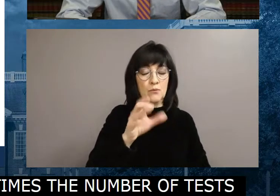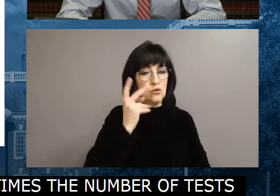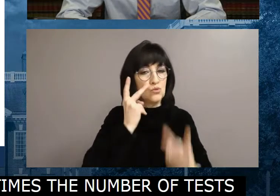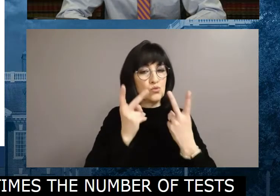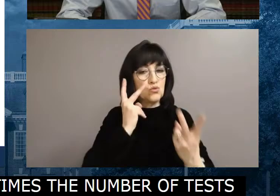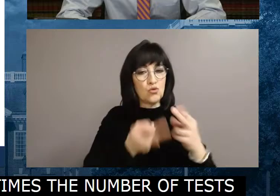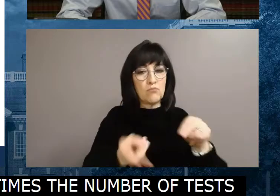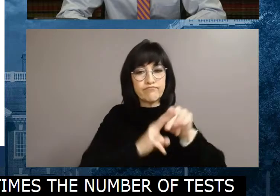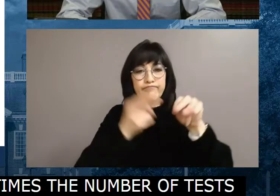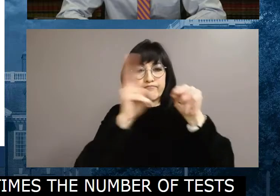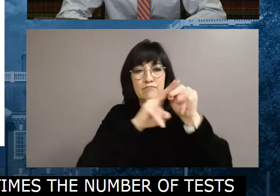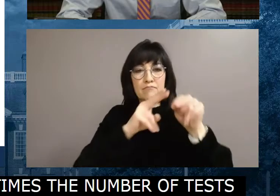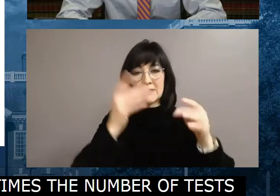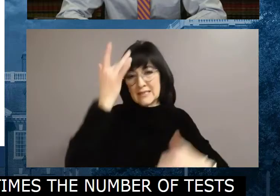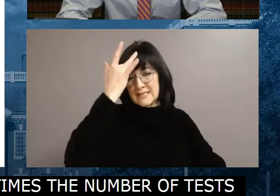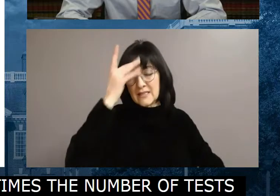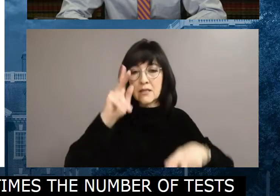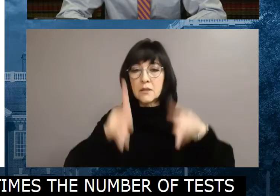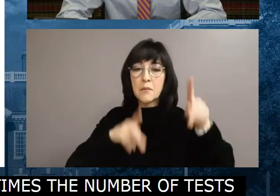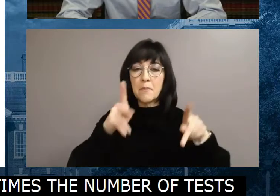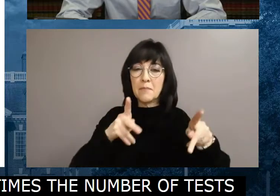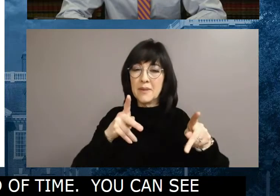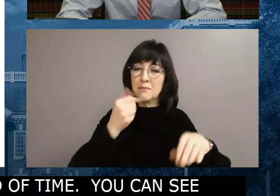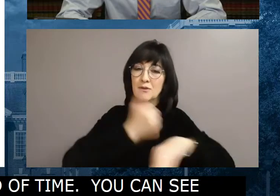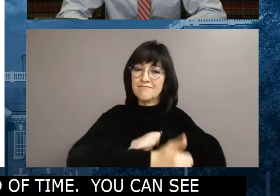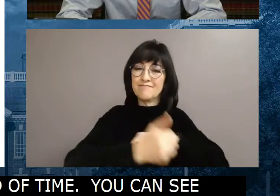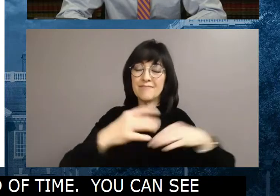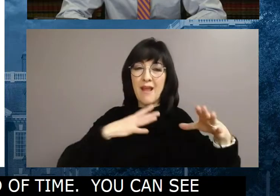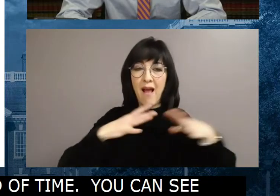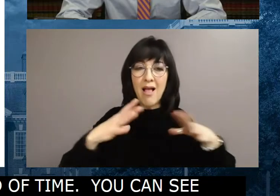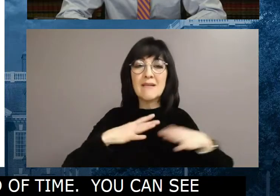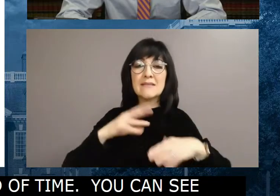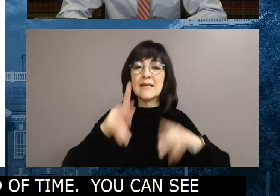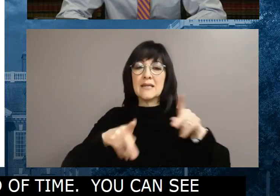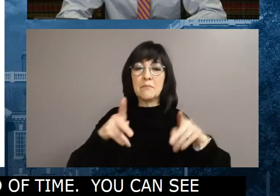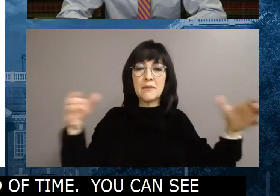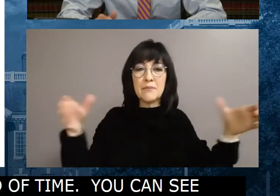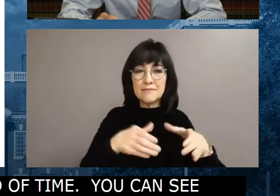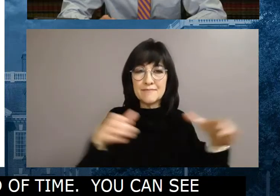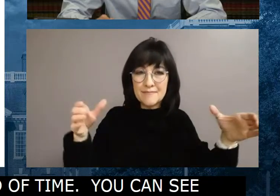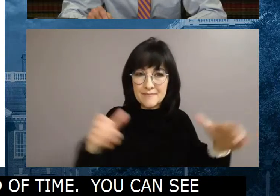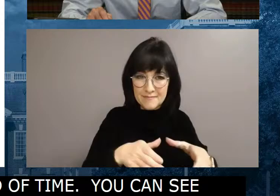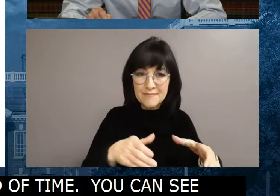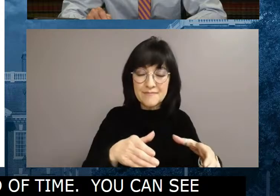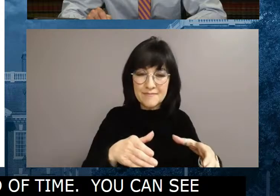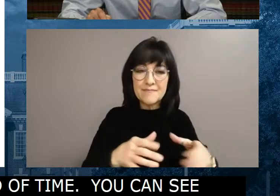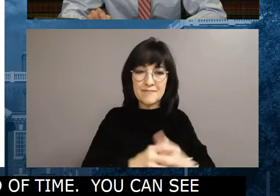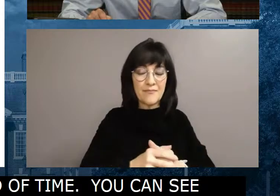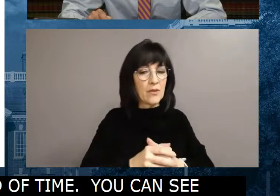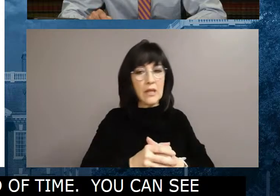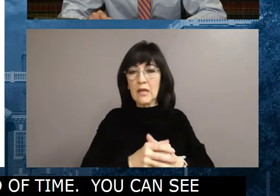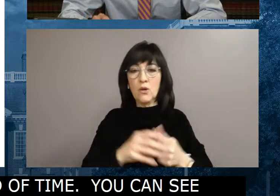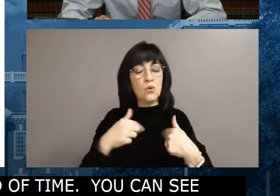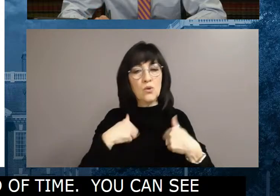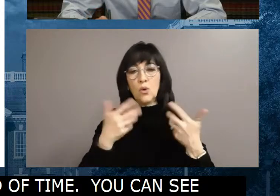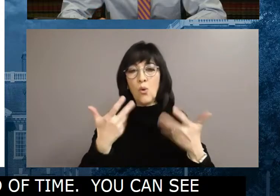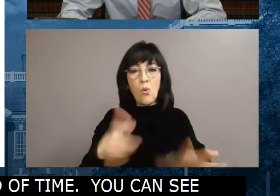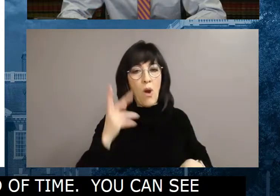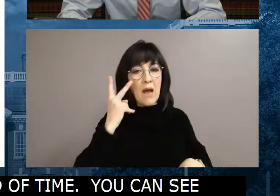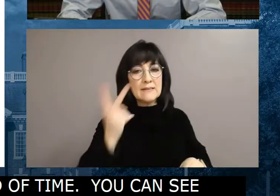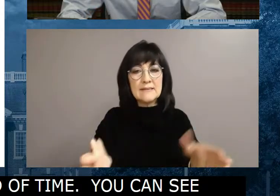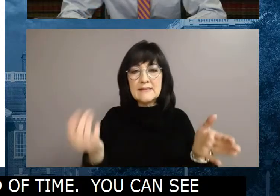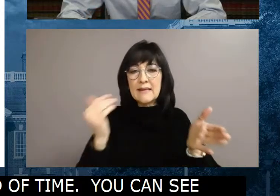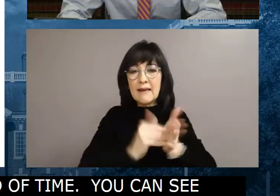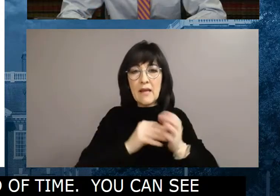see there at the end, the far right, new positive cases have ticked up, and we don't want to see another peak after that, a third